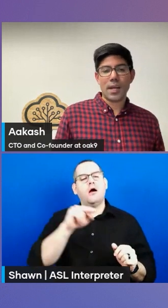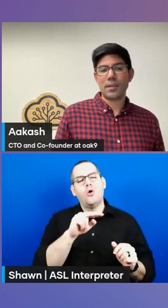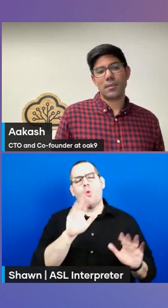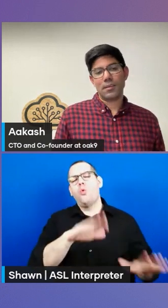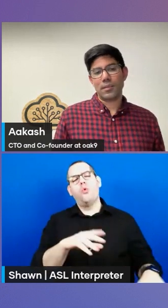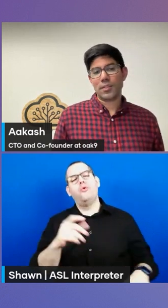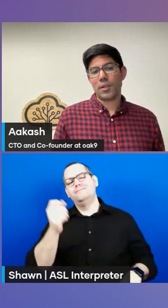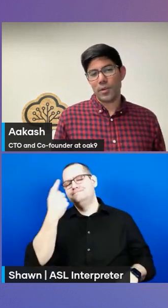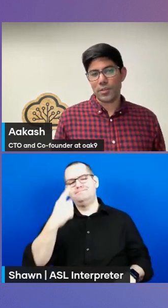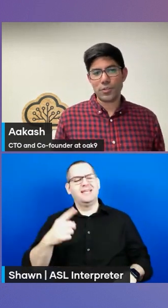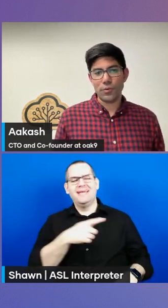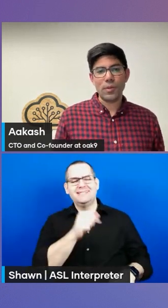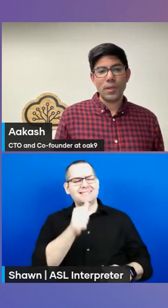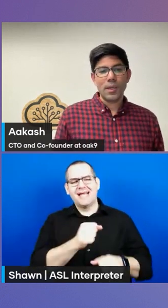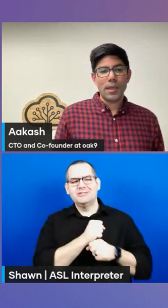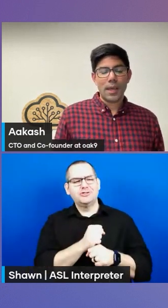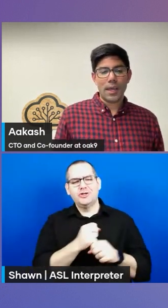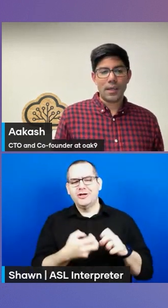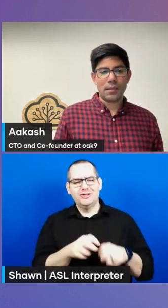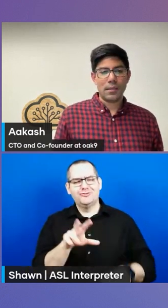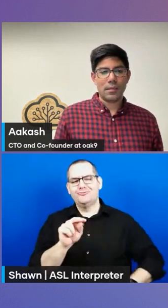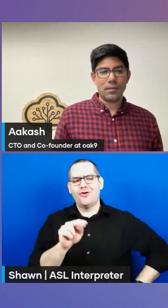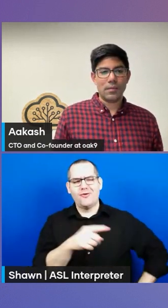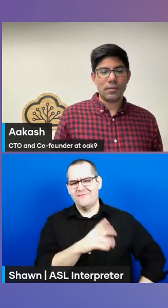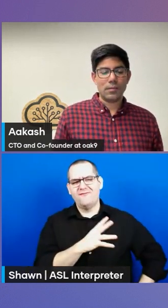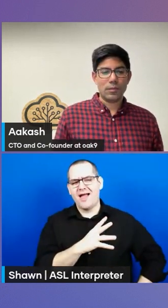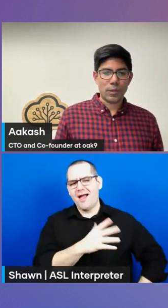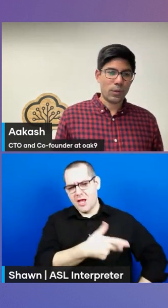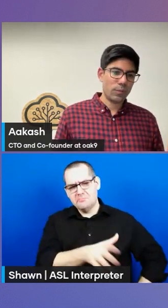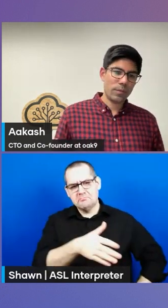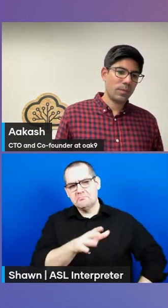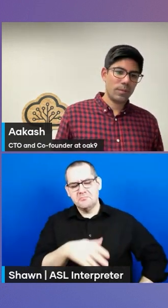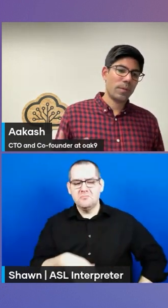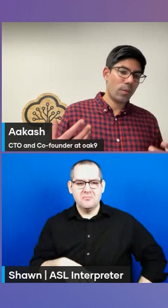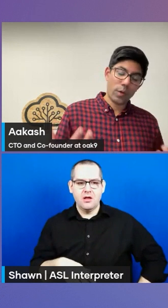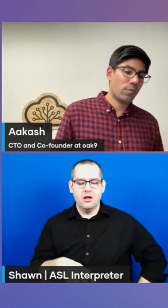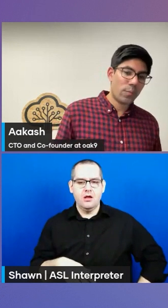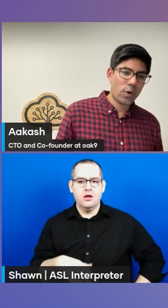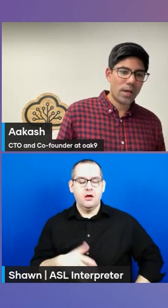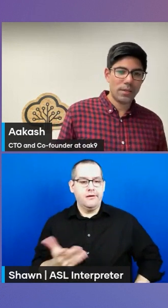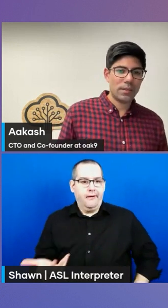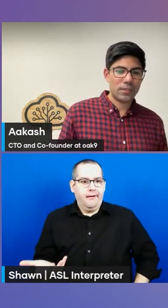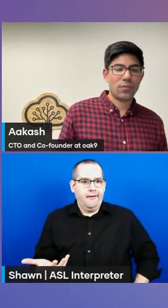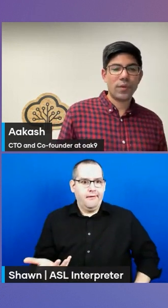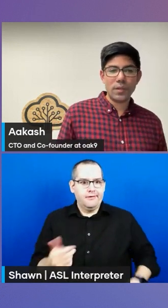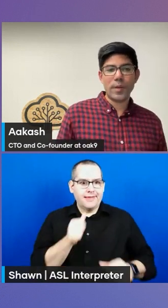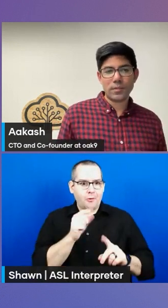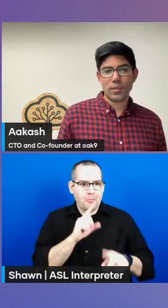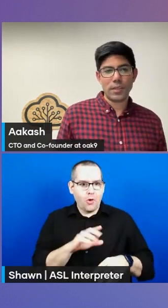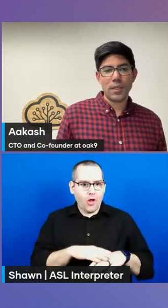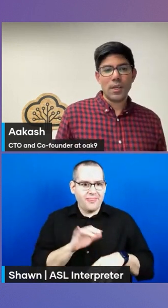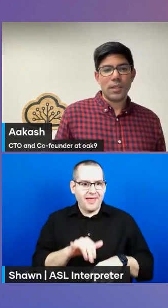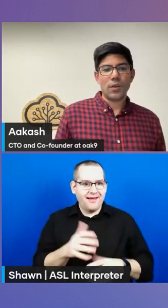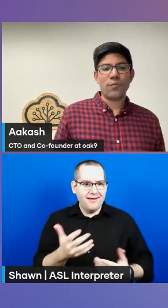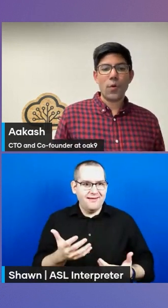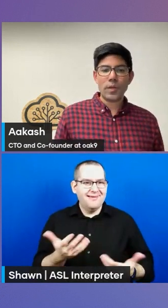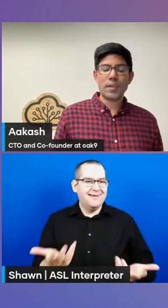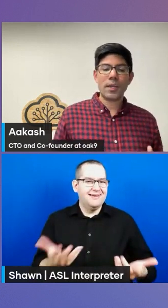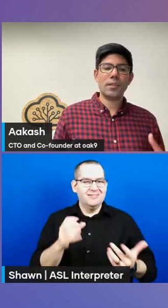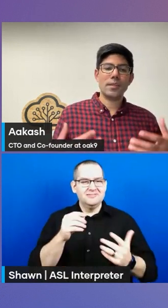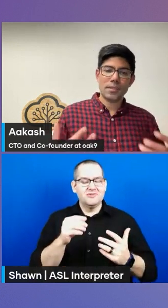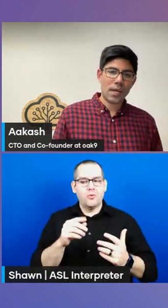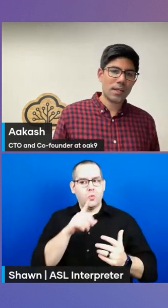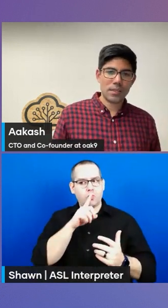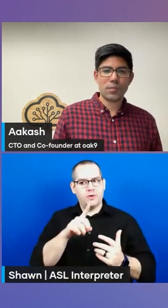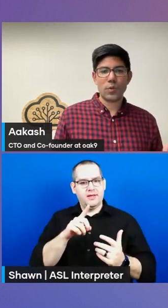actually not a security issue. And, they wouldn't report on it. And so fundamentally, focusing